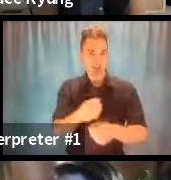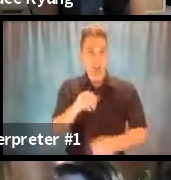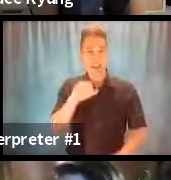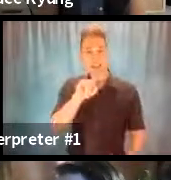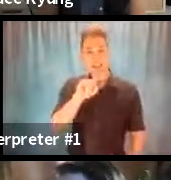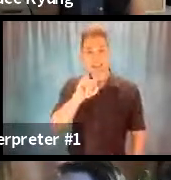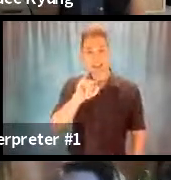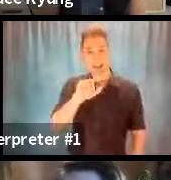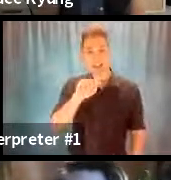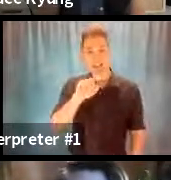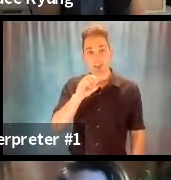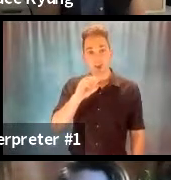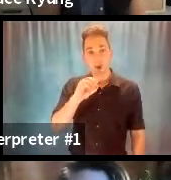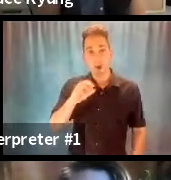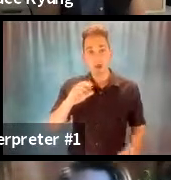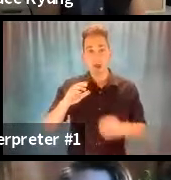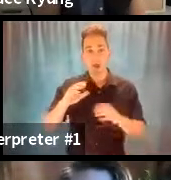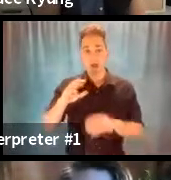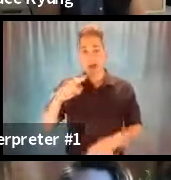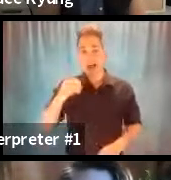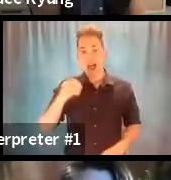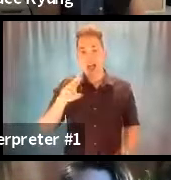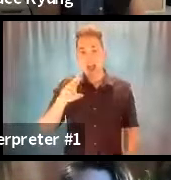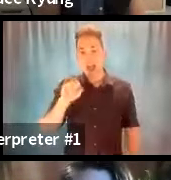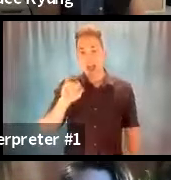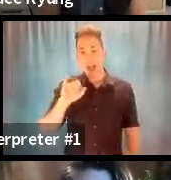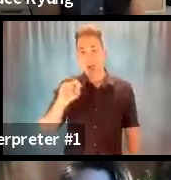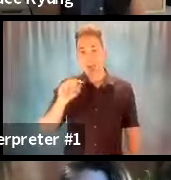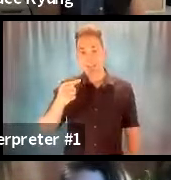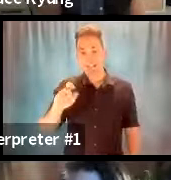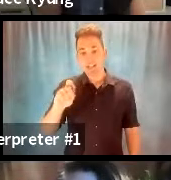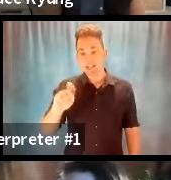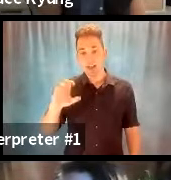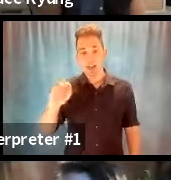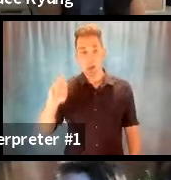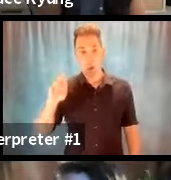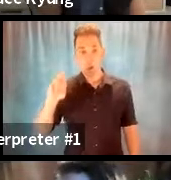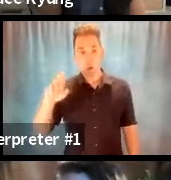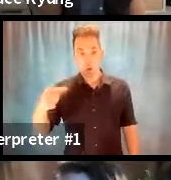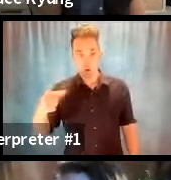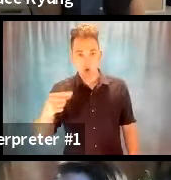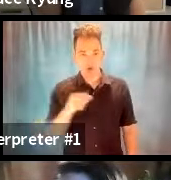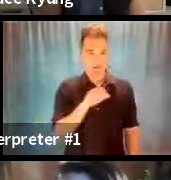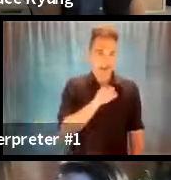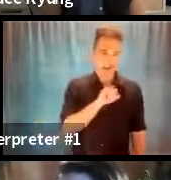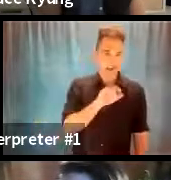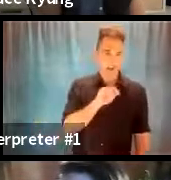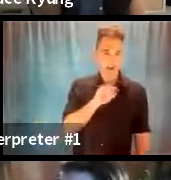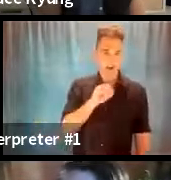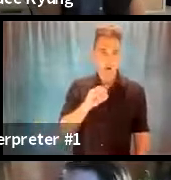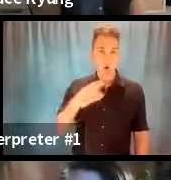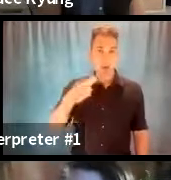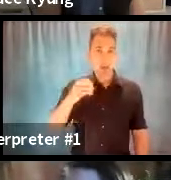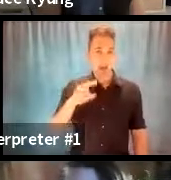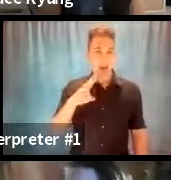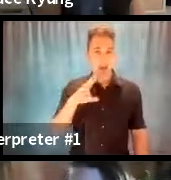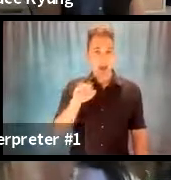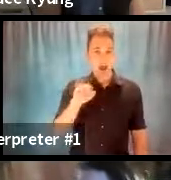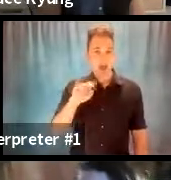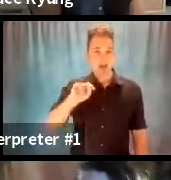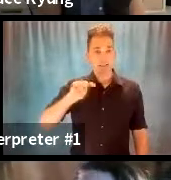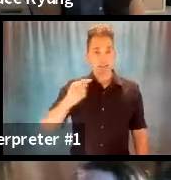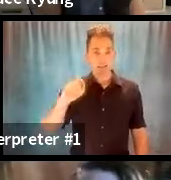SITO housing.org. That's the abbreviation, SITO housing.org. I've sent